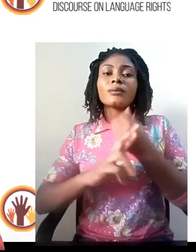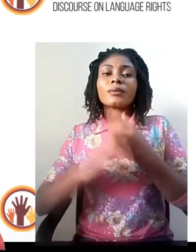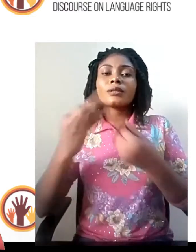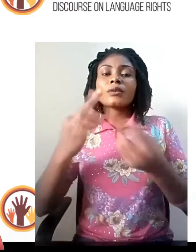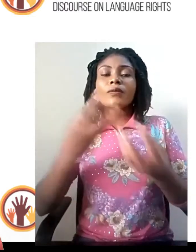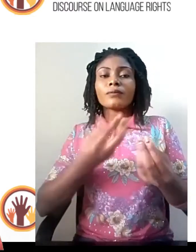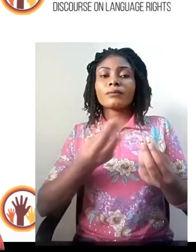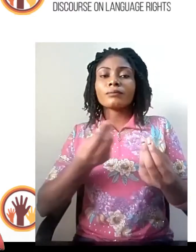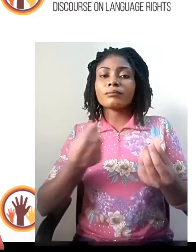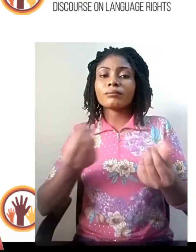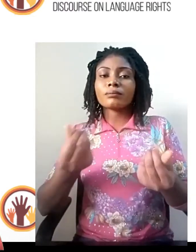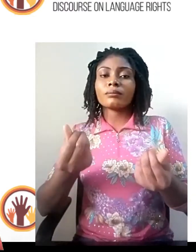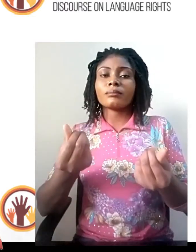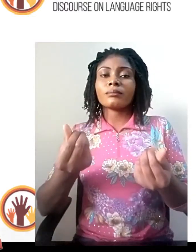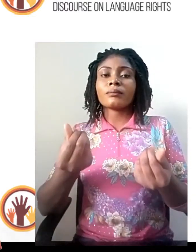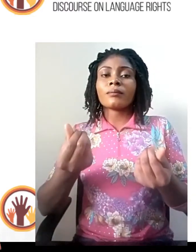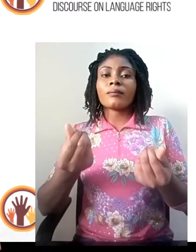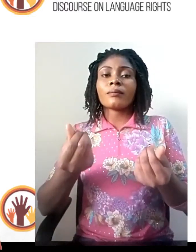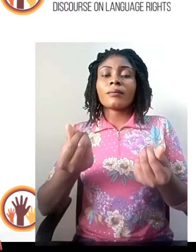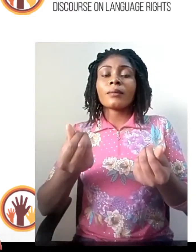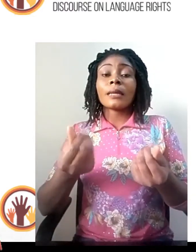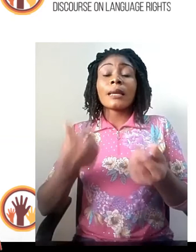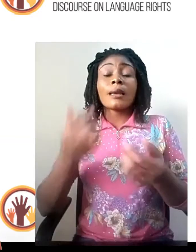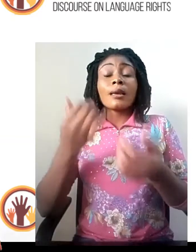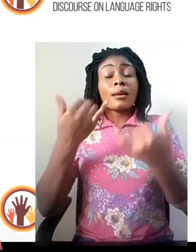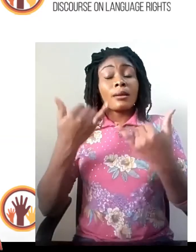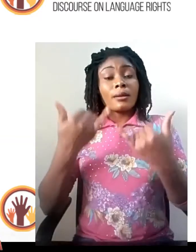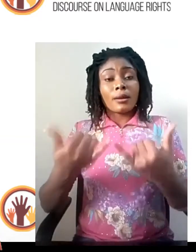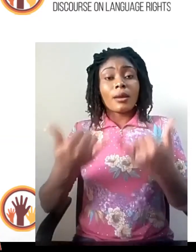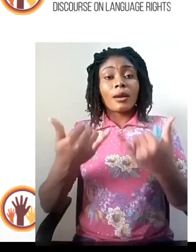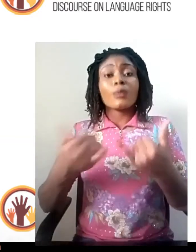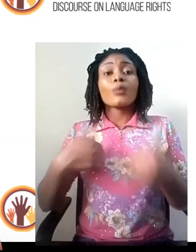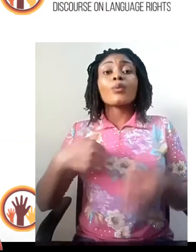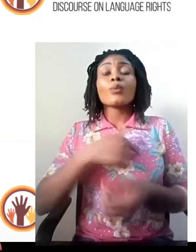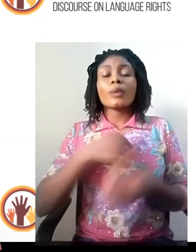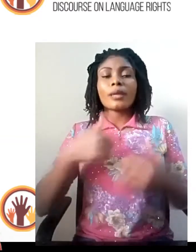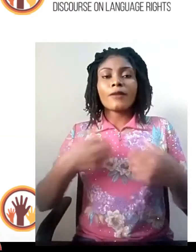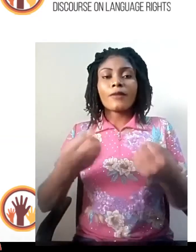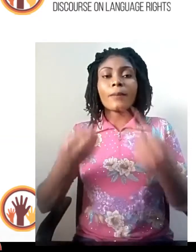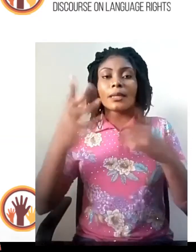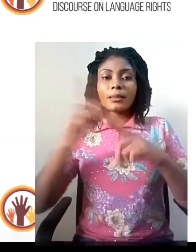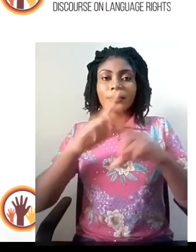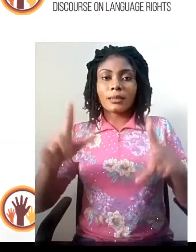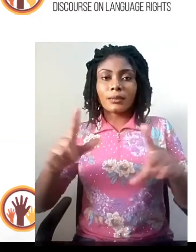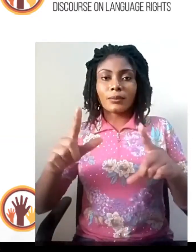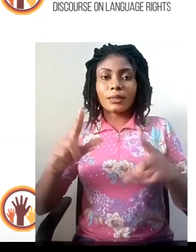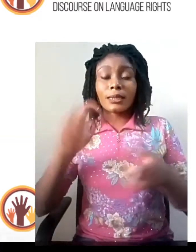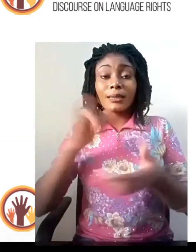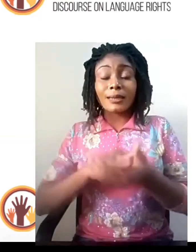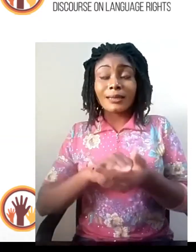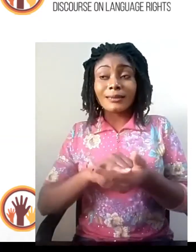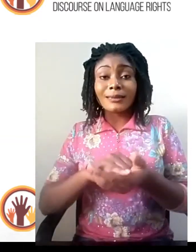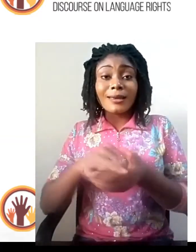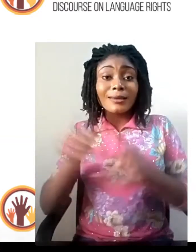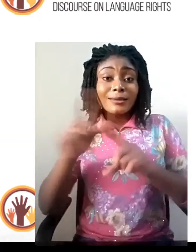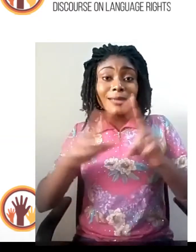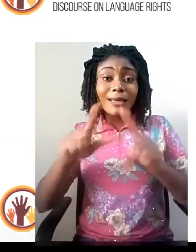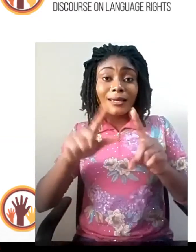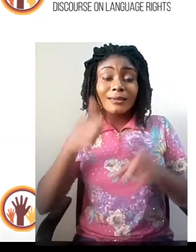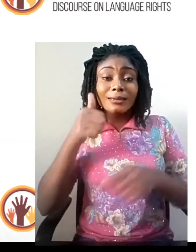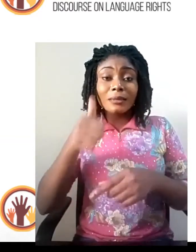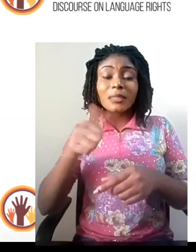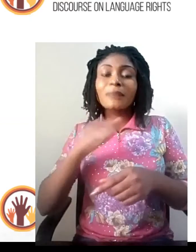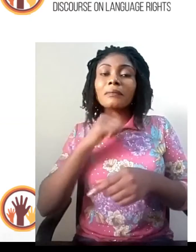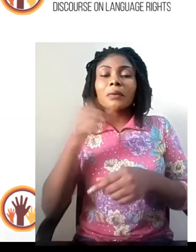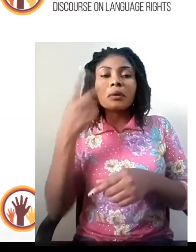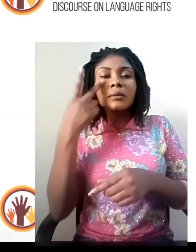now, there's a lot of sign languages that the signers themselves don't even regard as sign languages. Of course, they